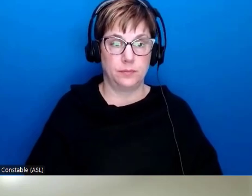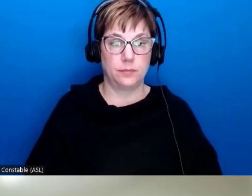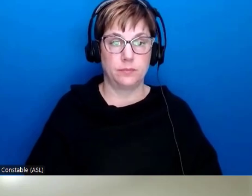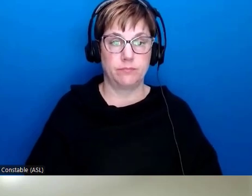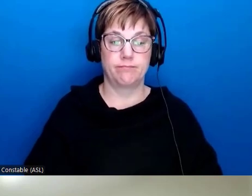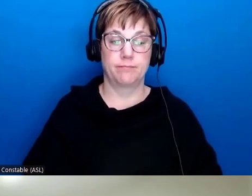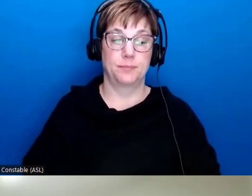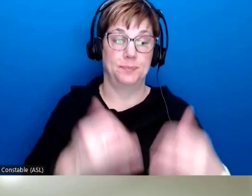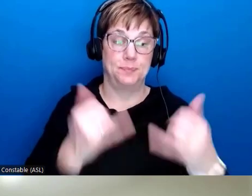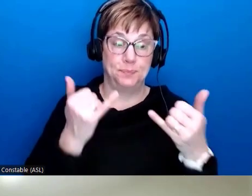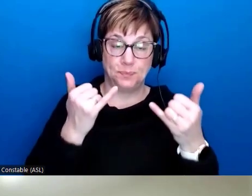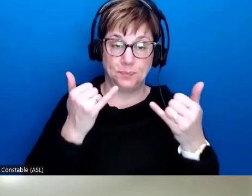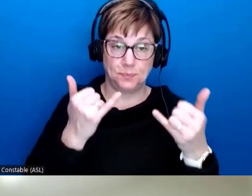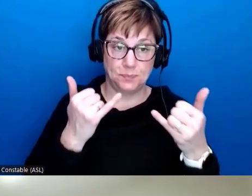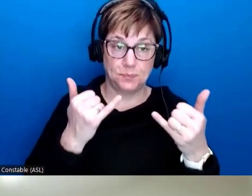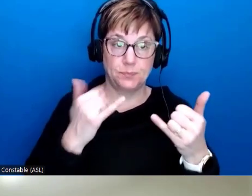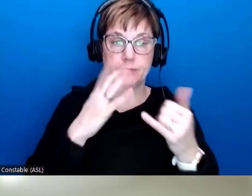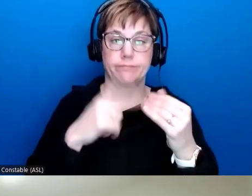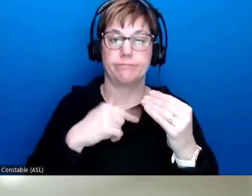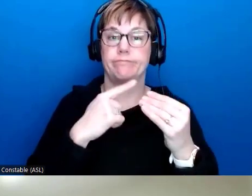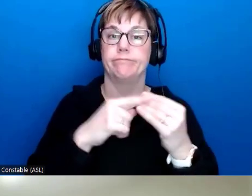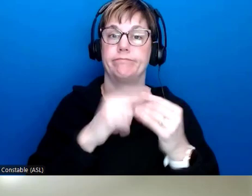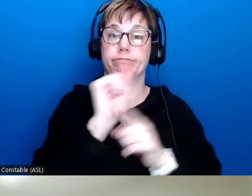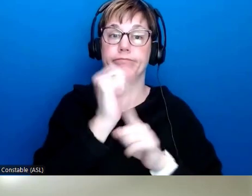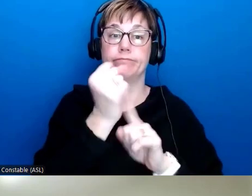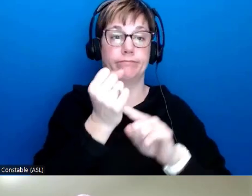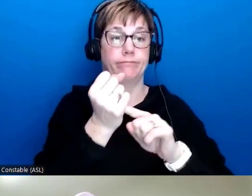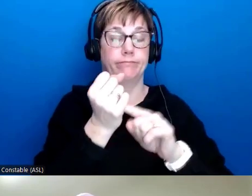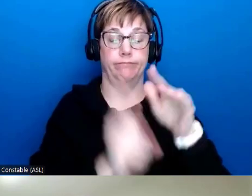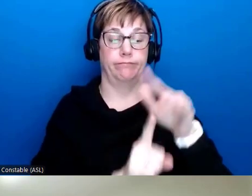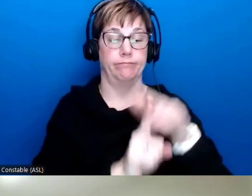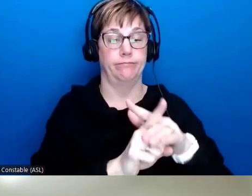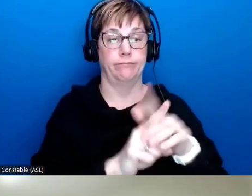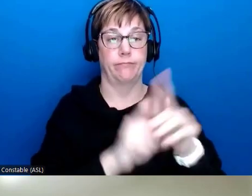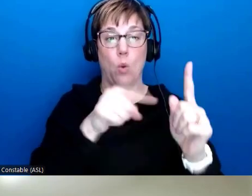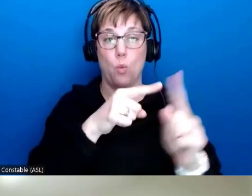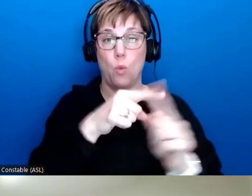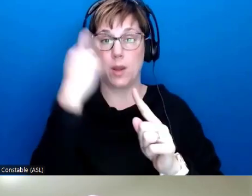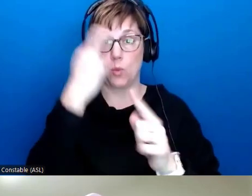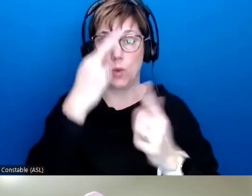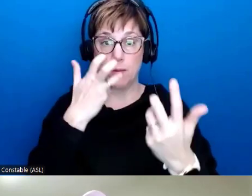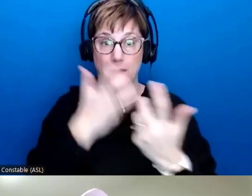Now I want to discuss circumstances where reasonable accommodation is denied.